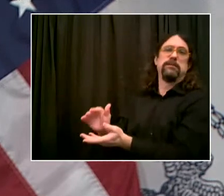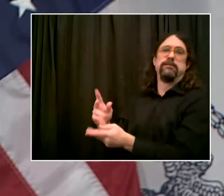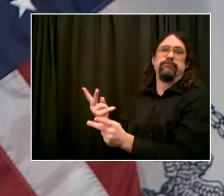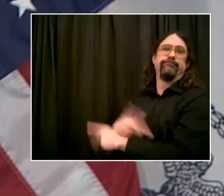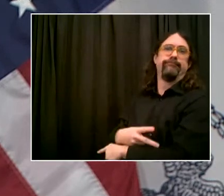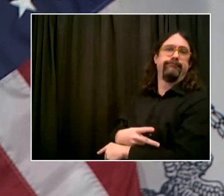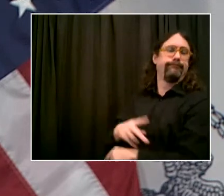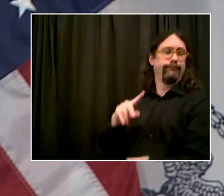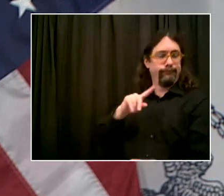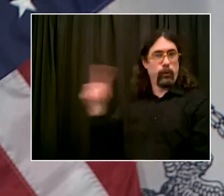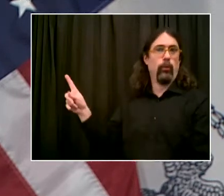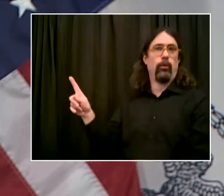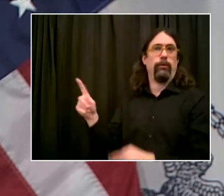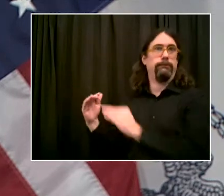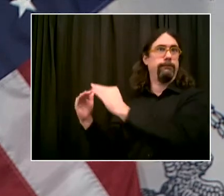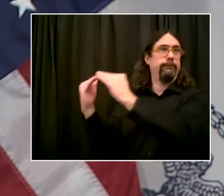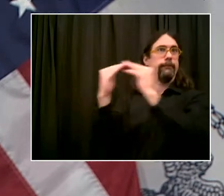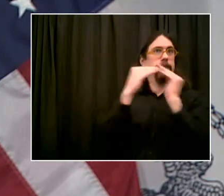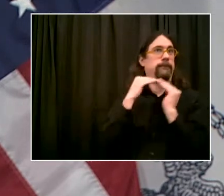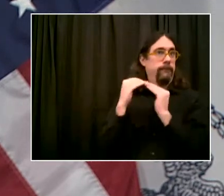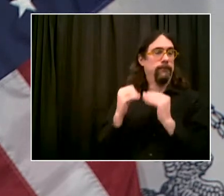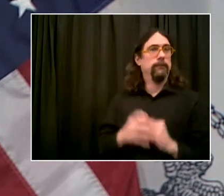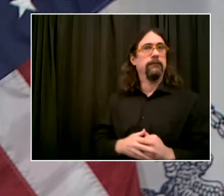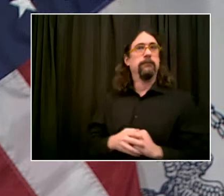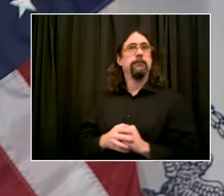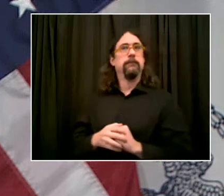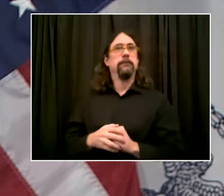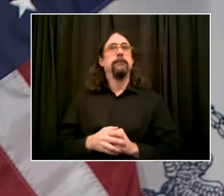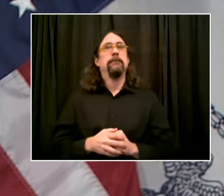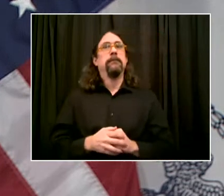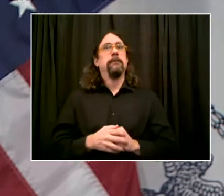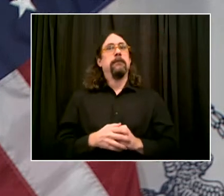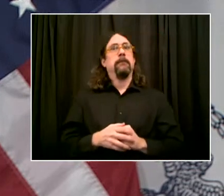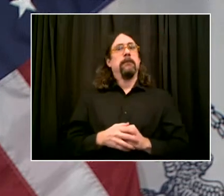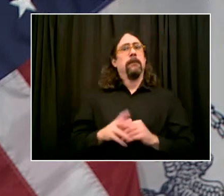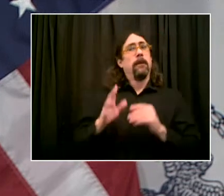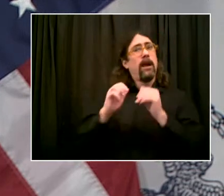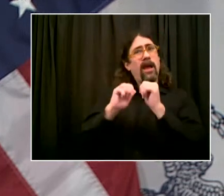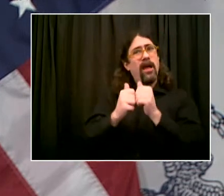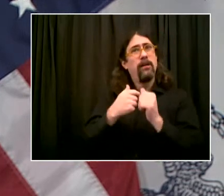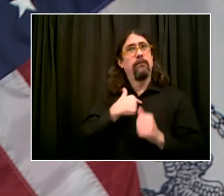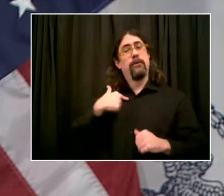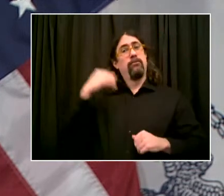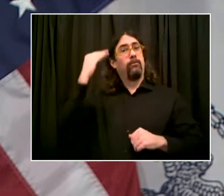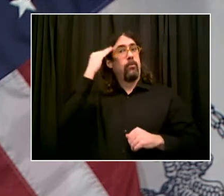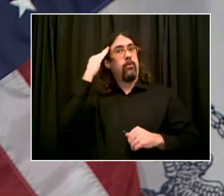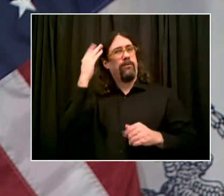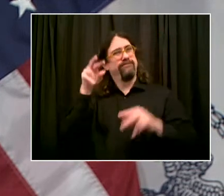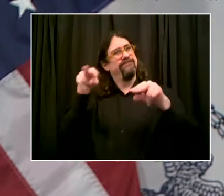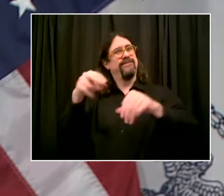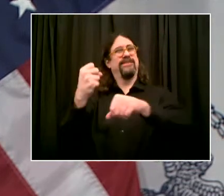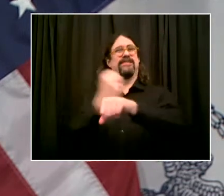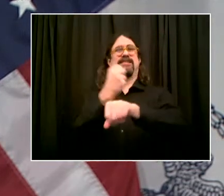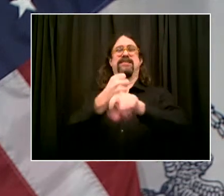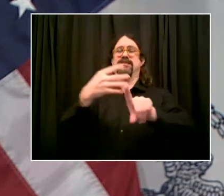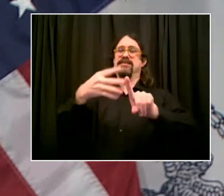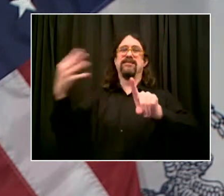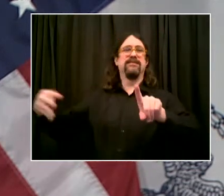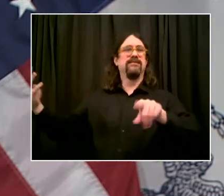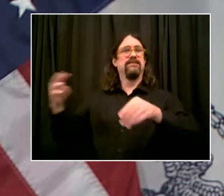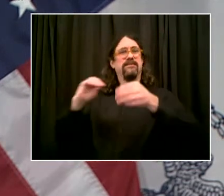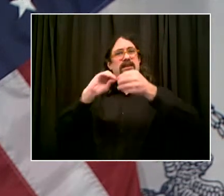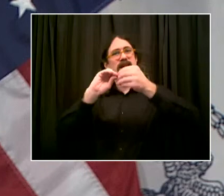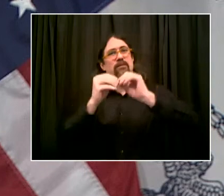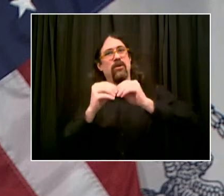a war room fashion with our Vaccine Command Center to constantly make adjustments in approach. If we